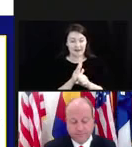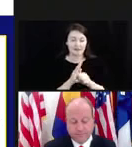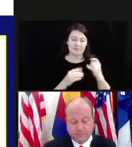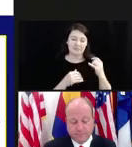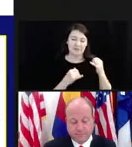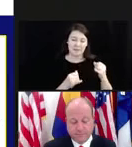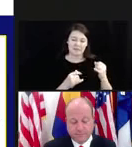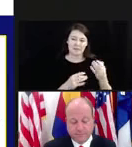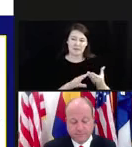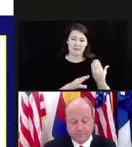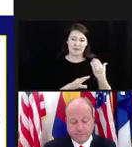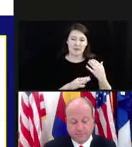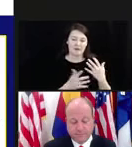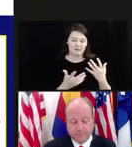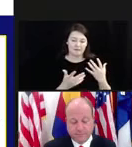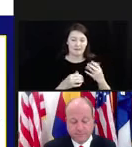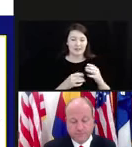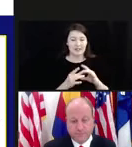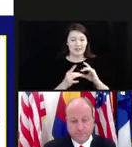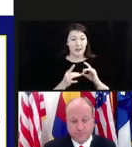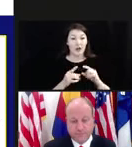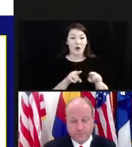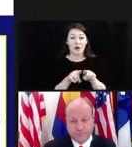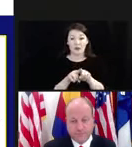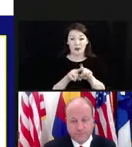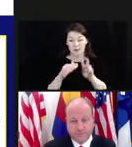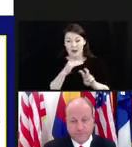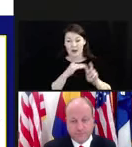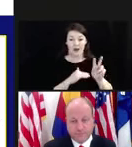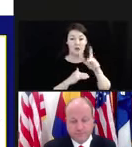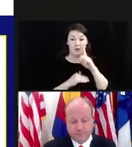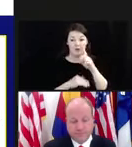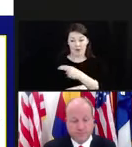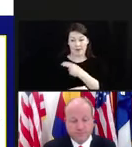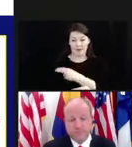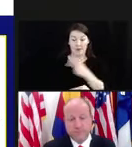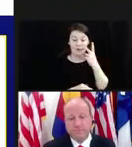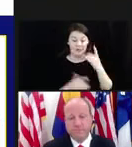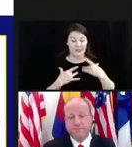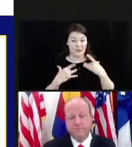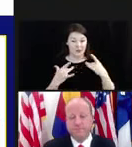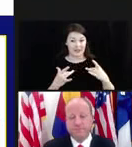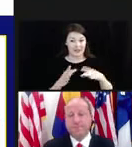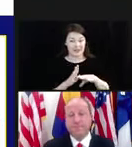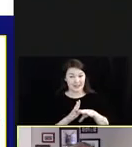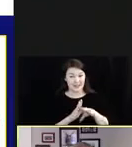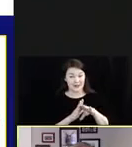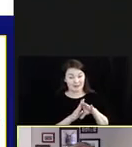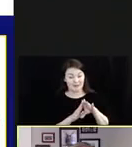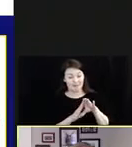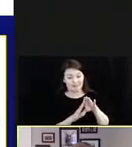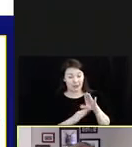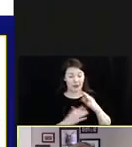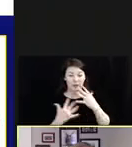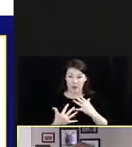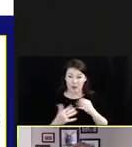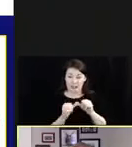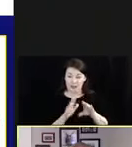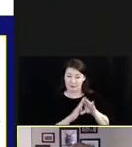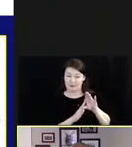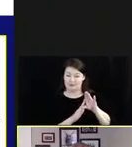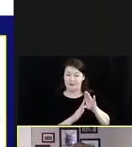time talking about some of our hospitalization projections as we see our trends continue in the unfortunate upward direction. So this is a